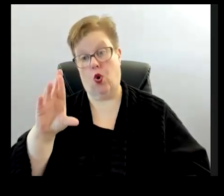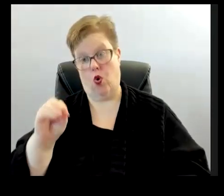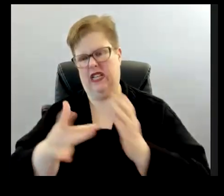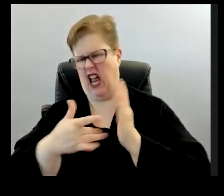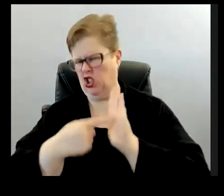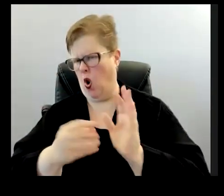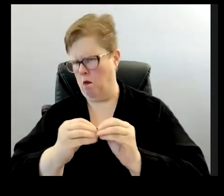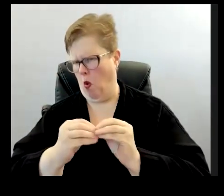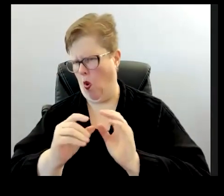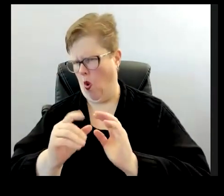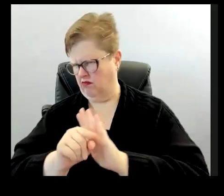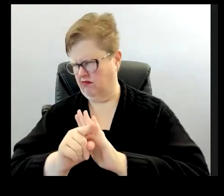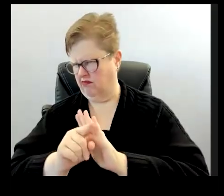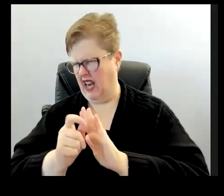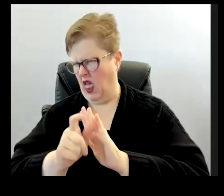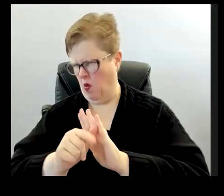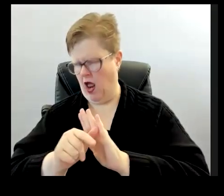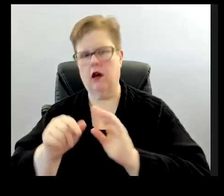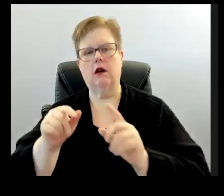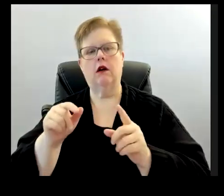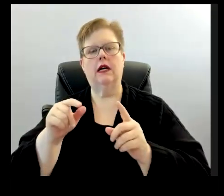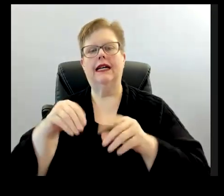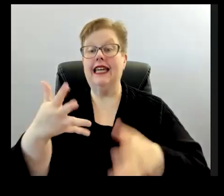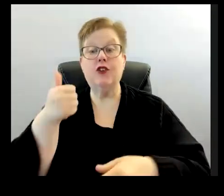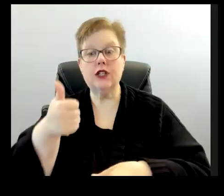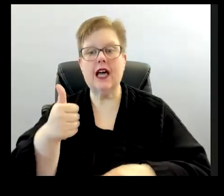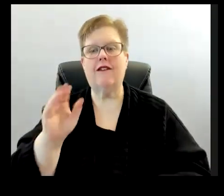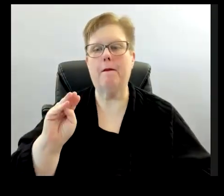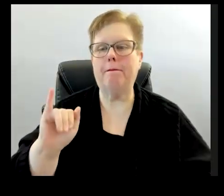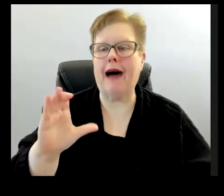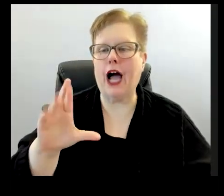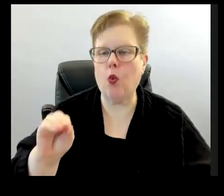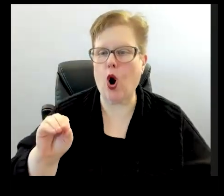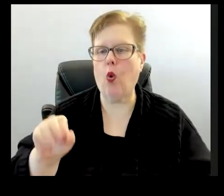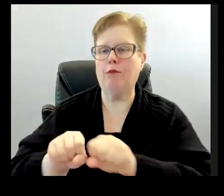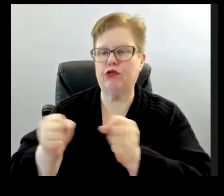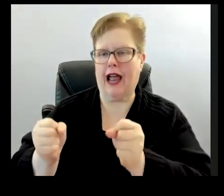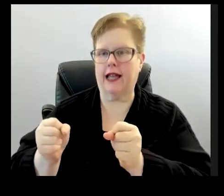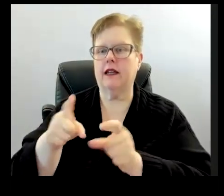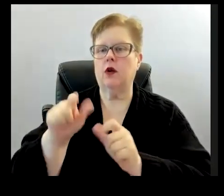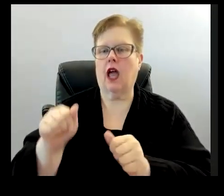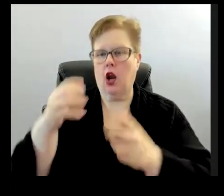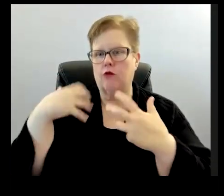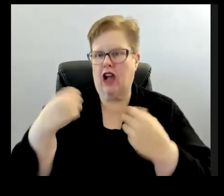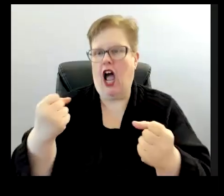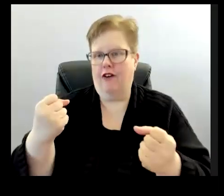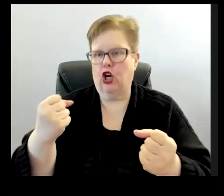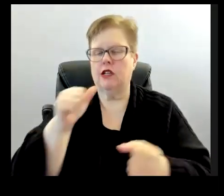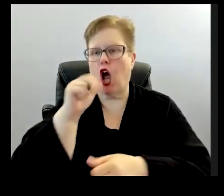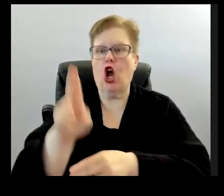you more in a little bit, is all about giving yourself micro breaks so that your brain can recover, so that you are not using as